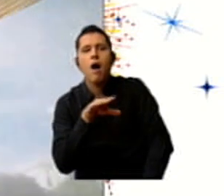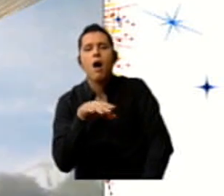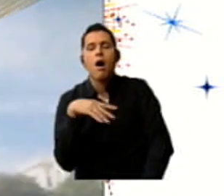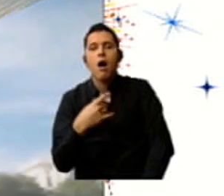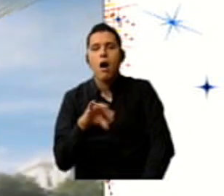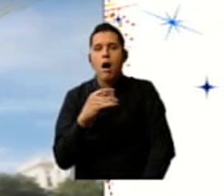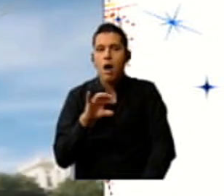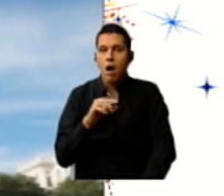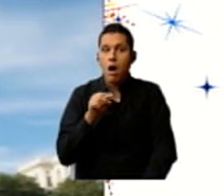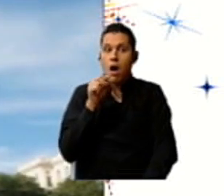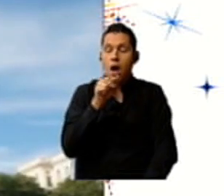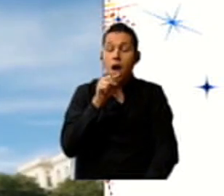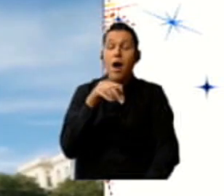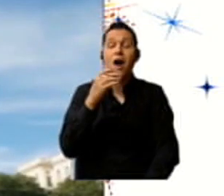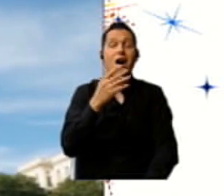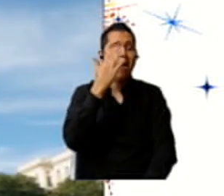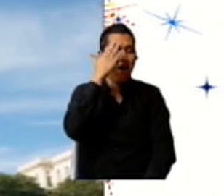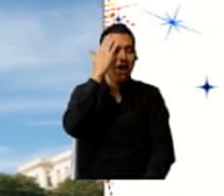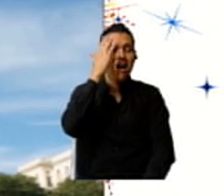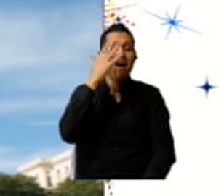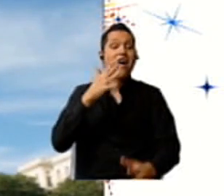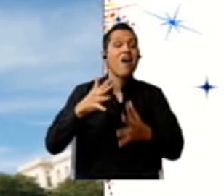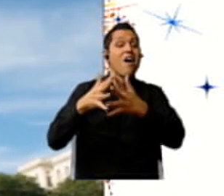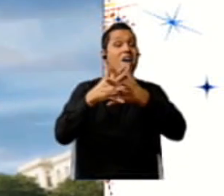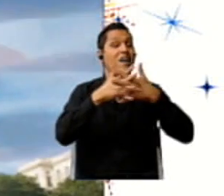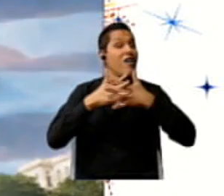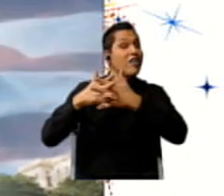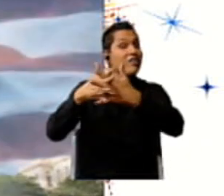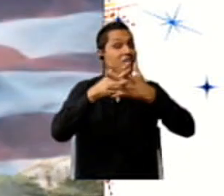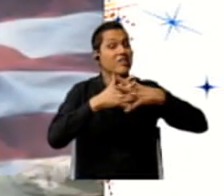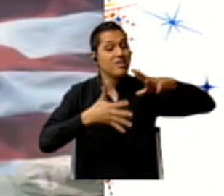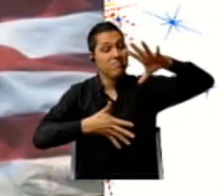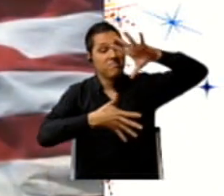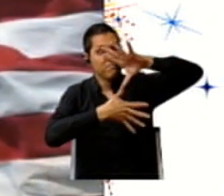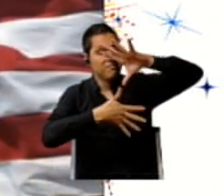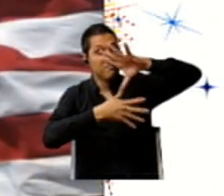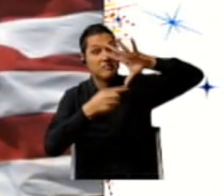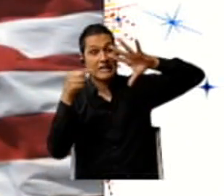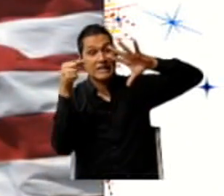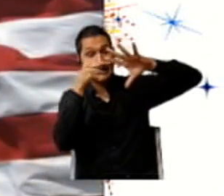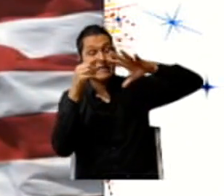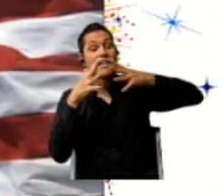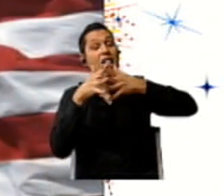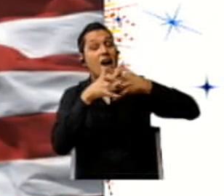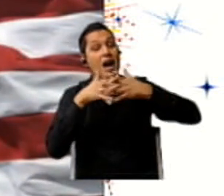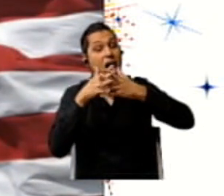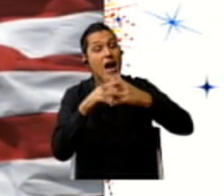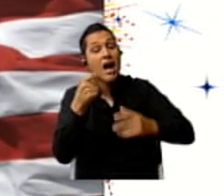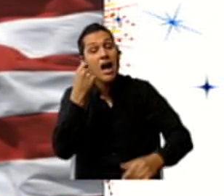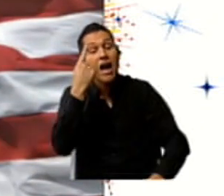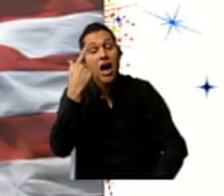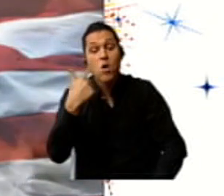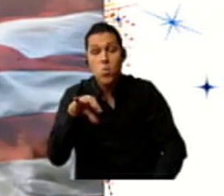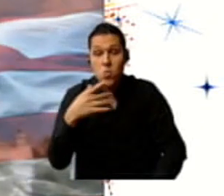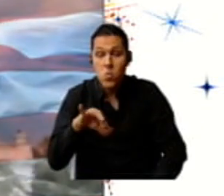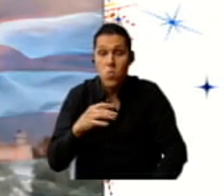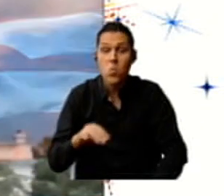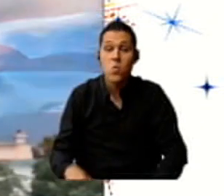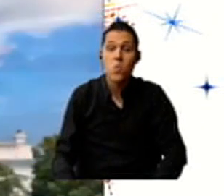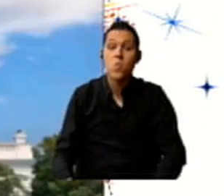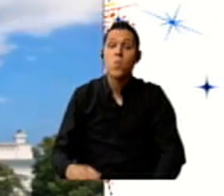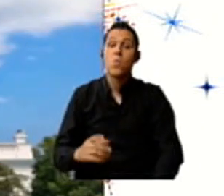That is the United States of America. Yes, that is correct. And we have an eagle